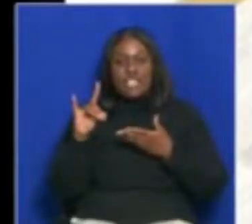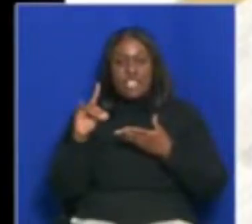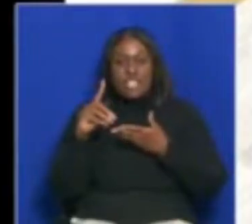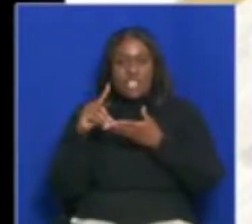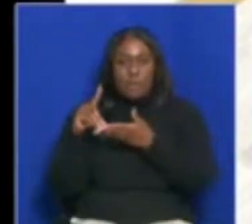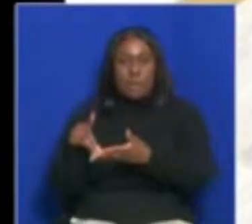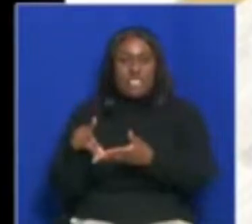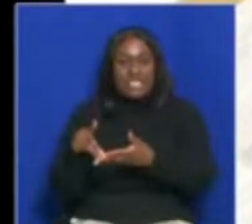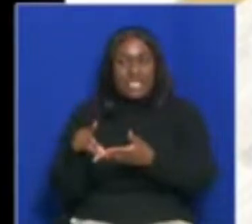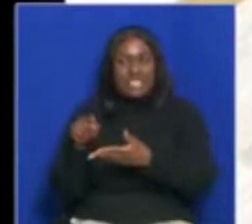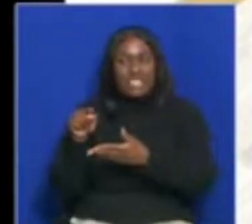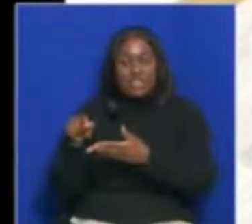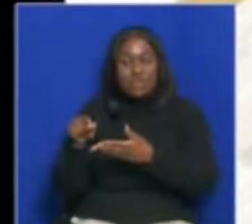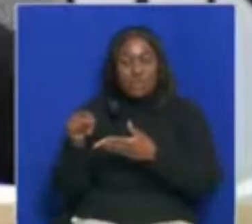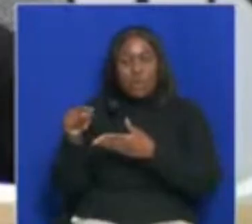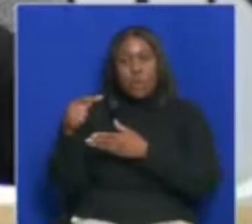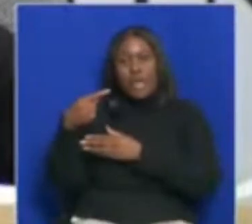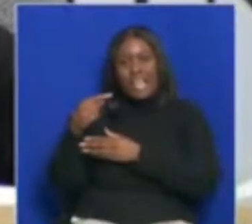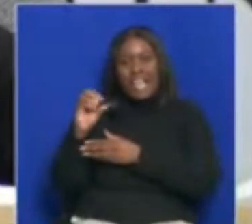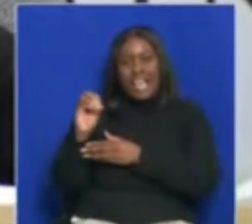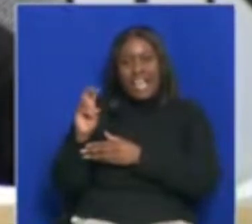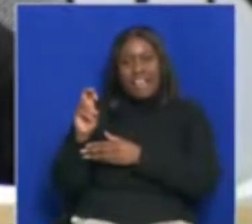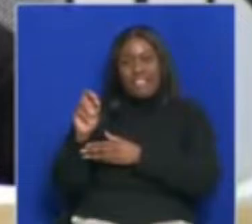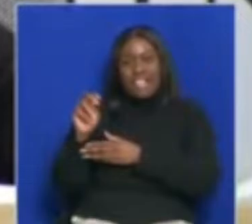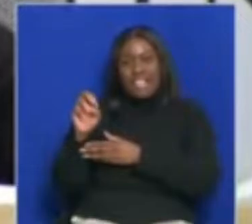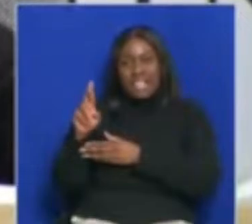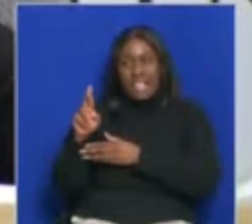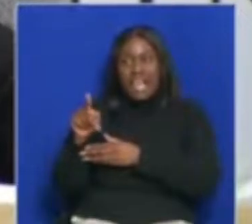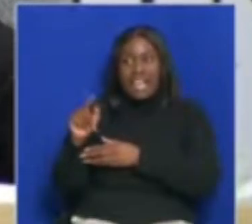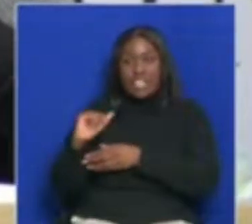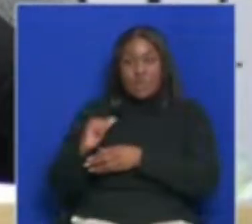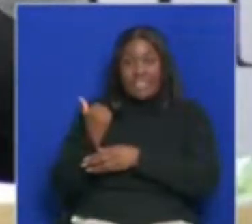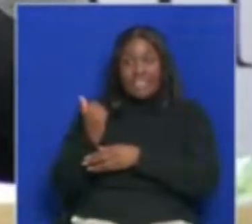Govender and his wife, who is also a SEPS member.